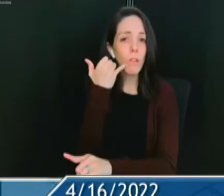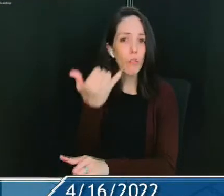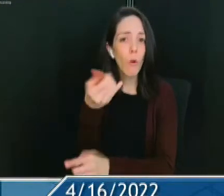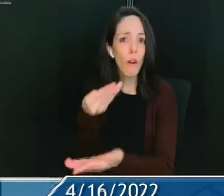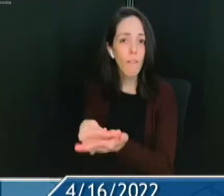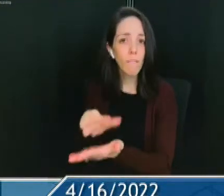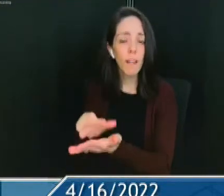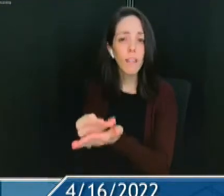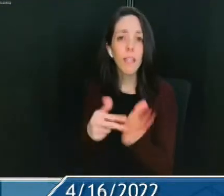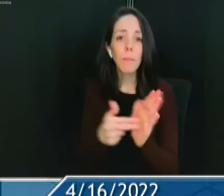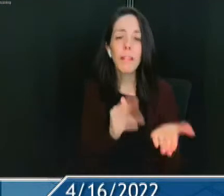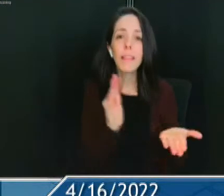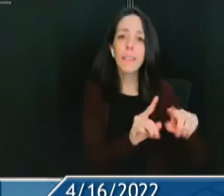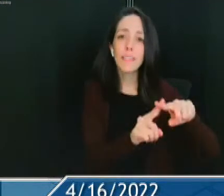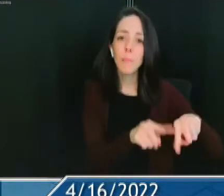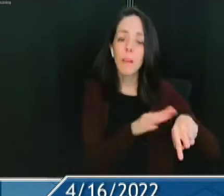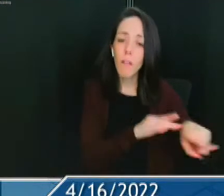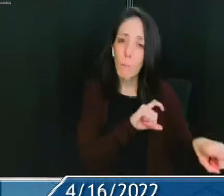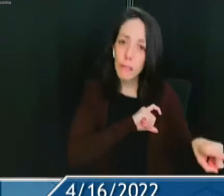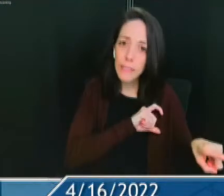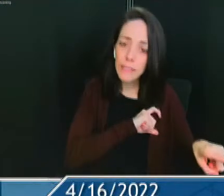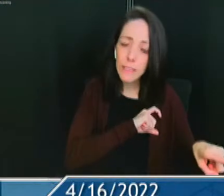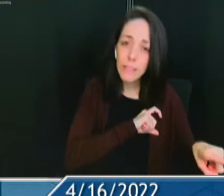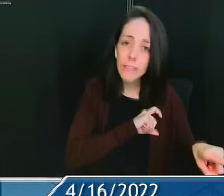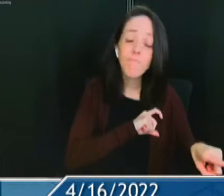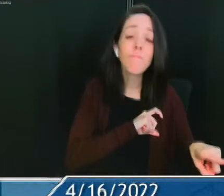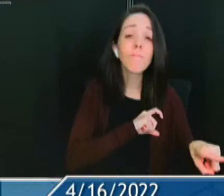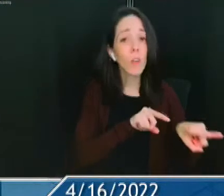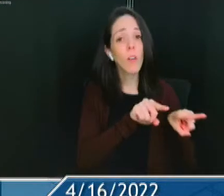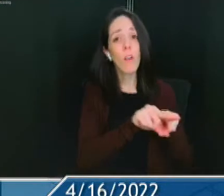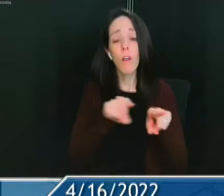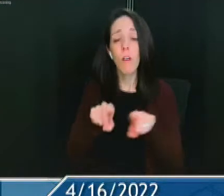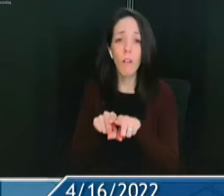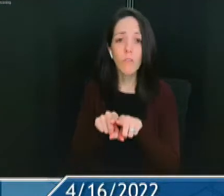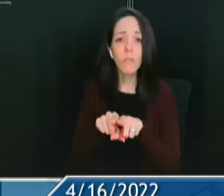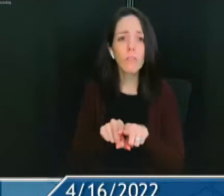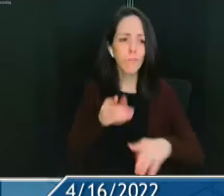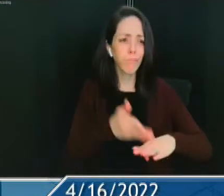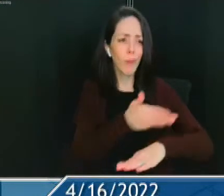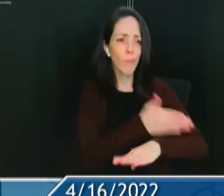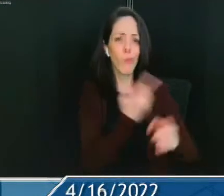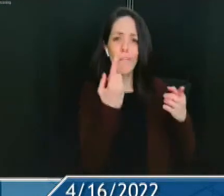Second, and finally, improve the effectiveness and efficiency of our police force.